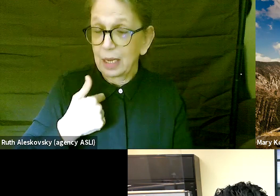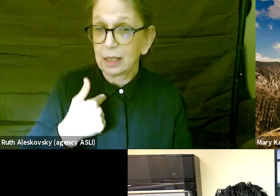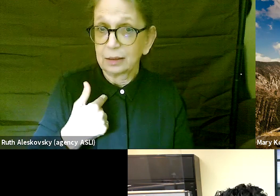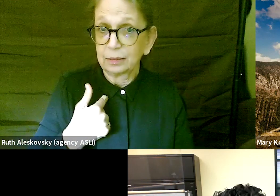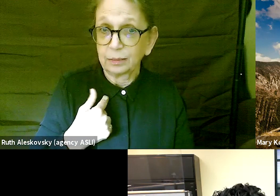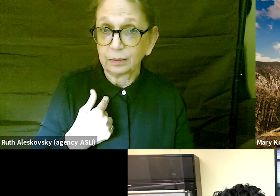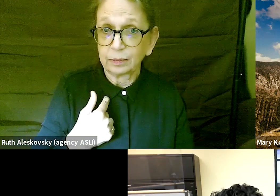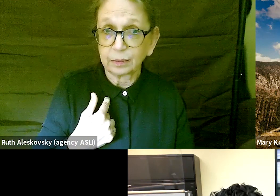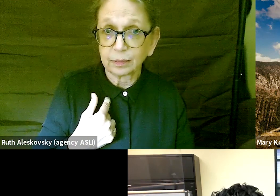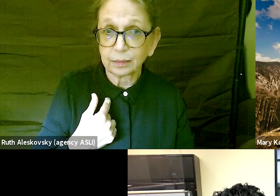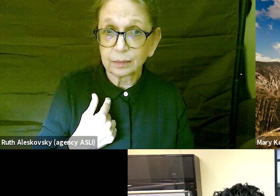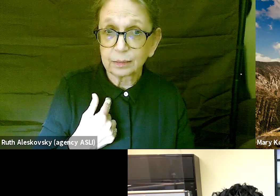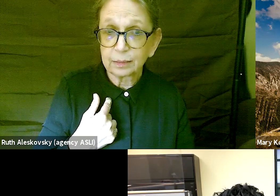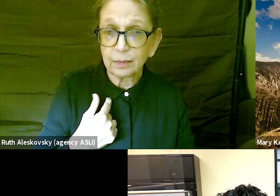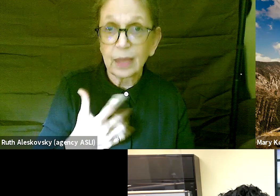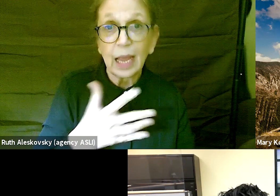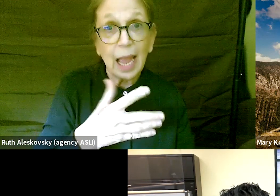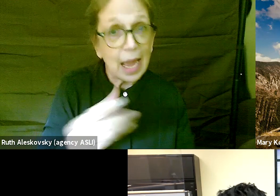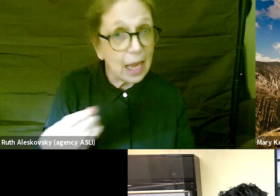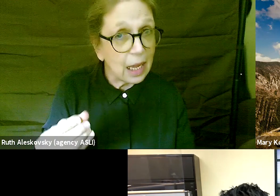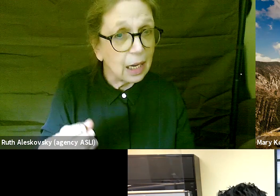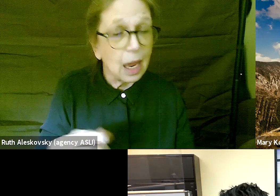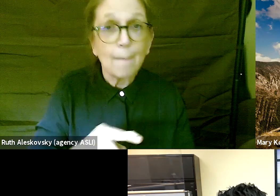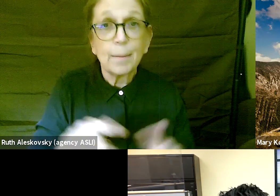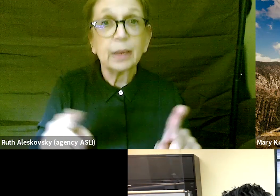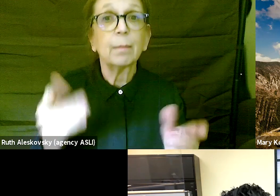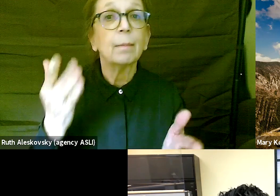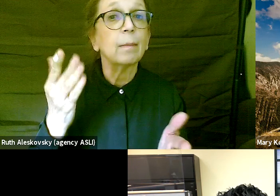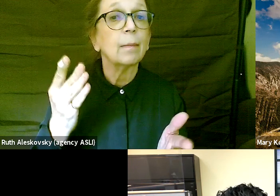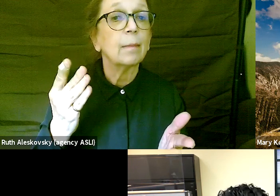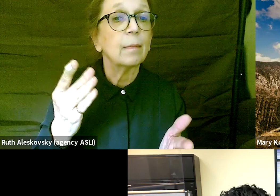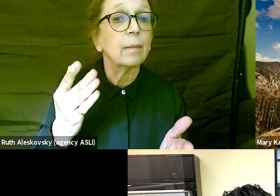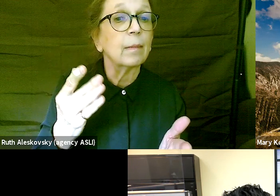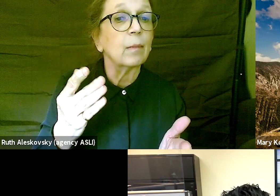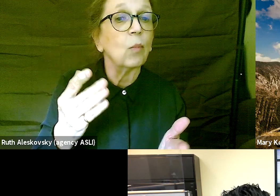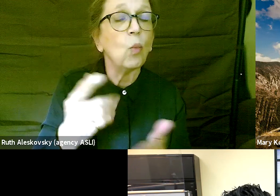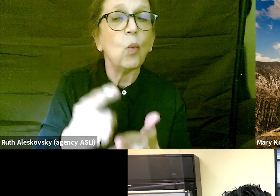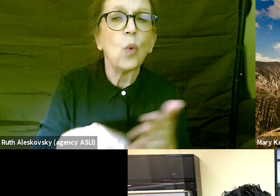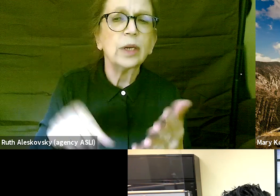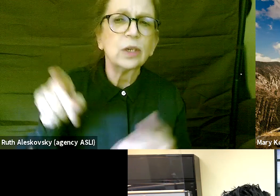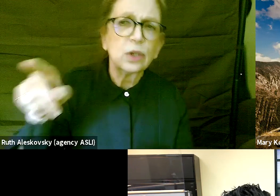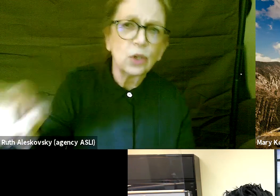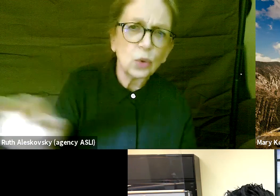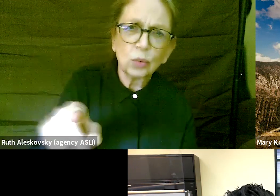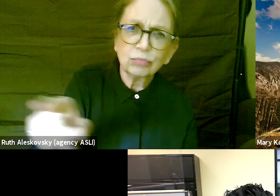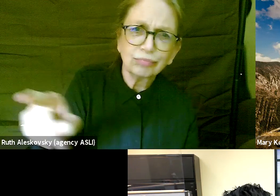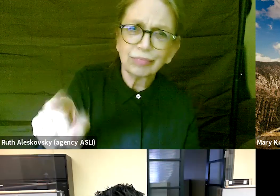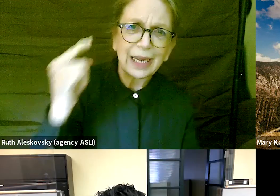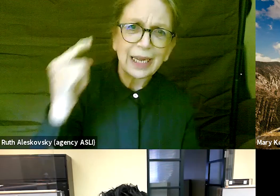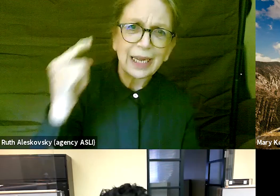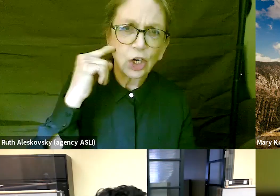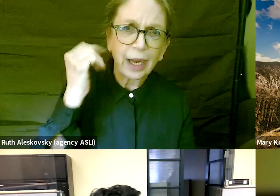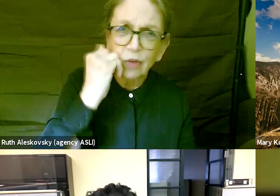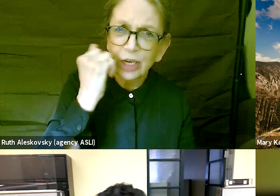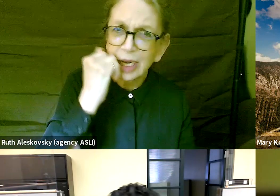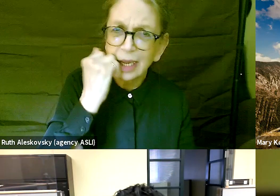complement Mary's question here, what are some of the concerns that you hear directly, you know, week in and week out on these